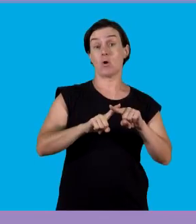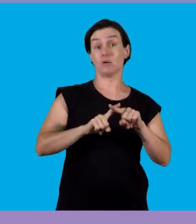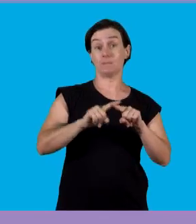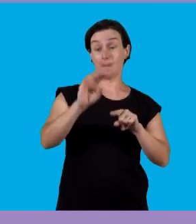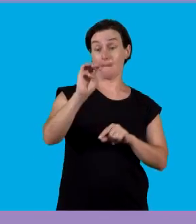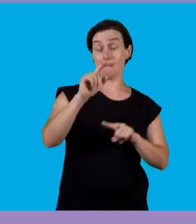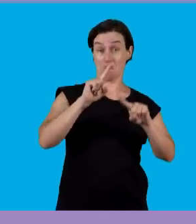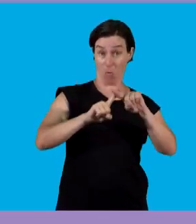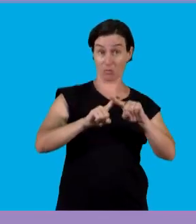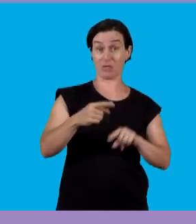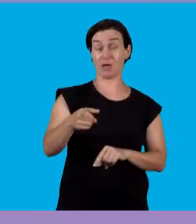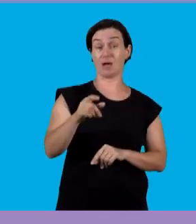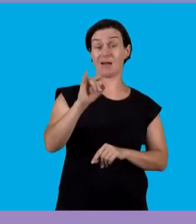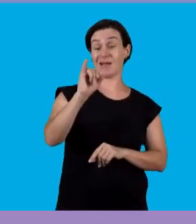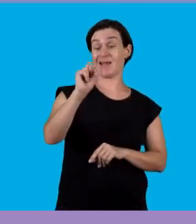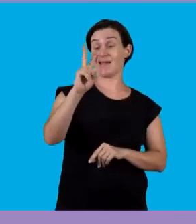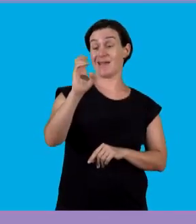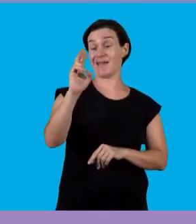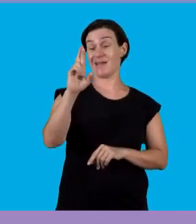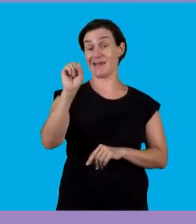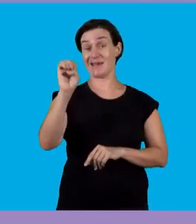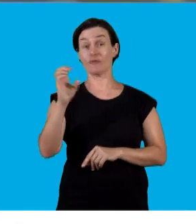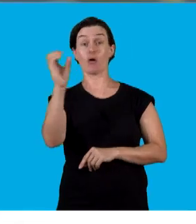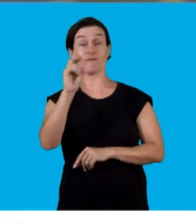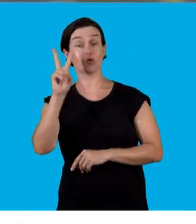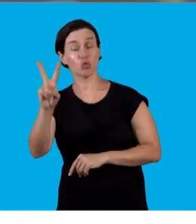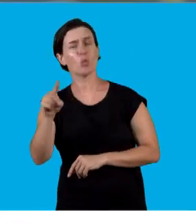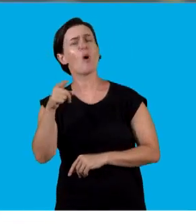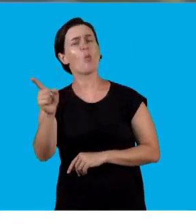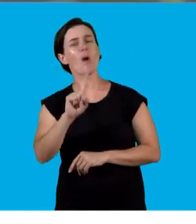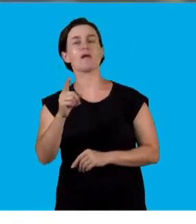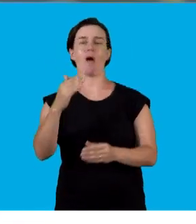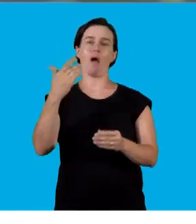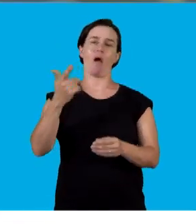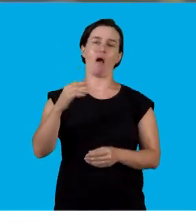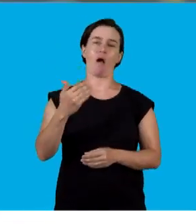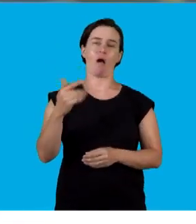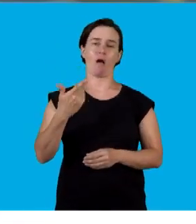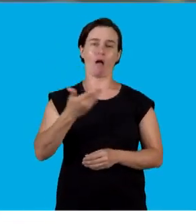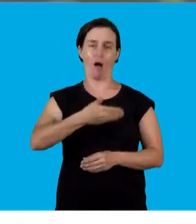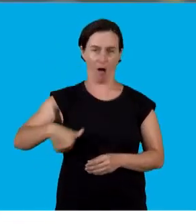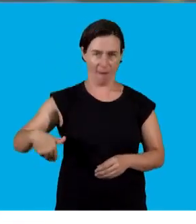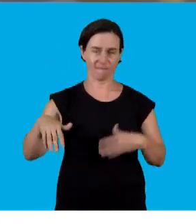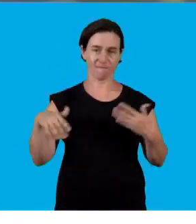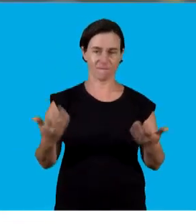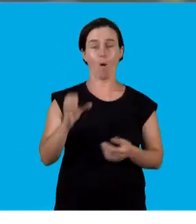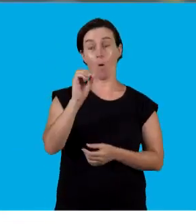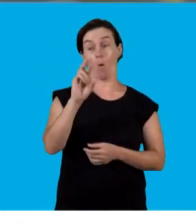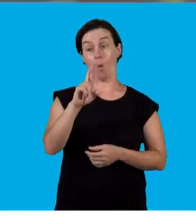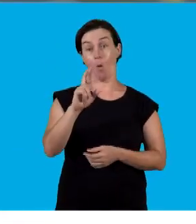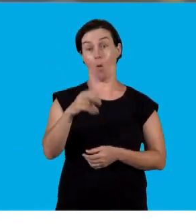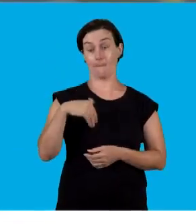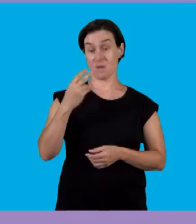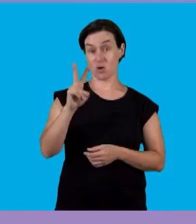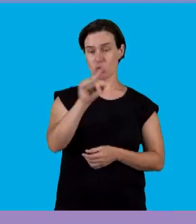Now remember, the multiplicative inverse of 2 is a half, or dividing by 2. So we are